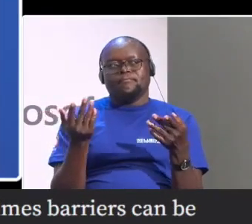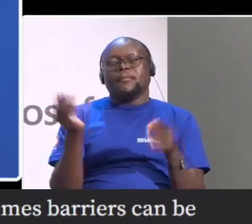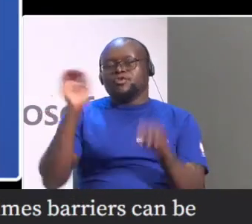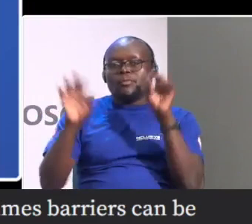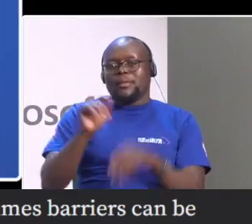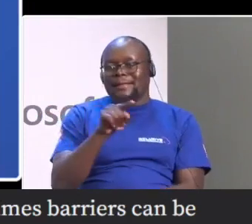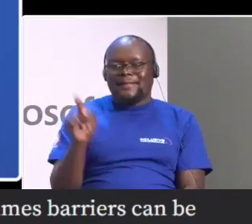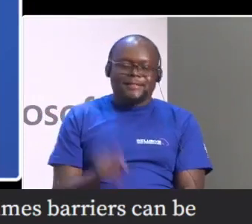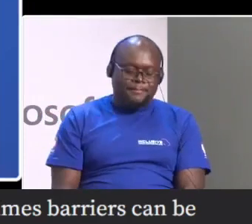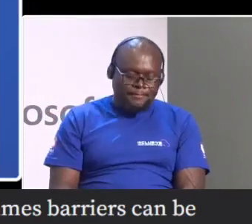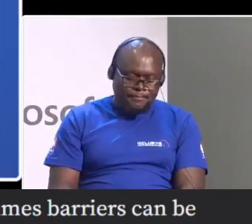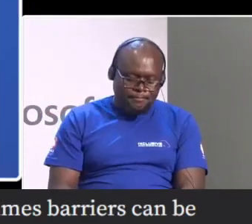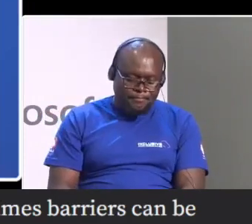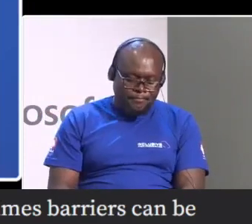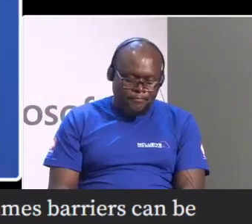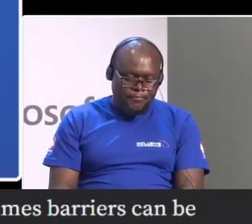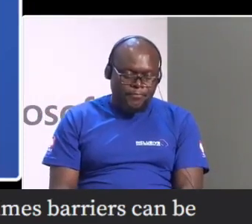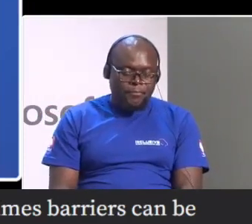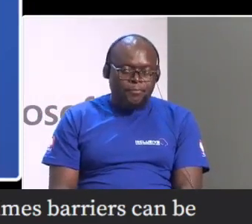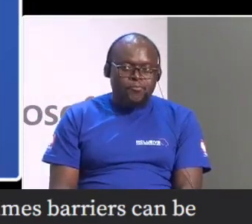populate this.